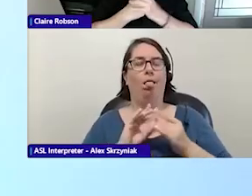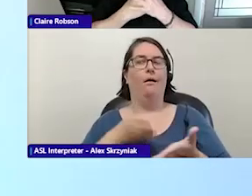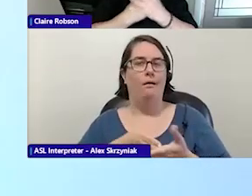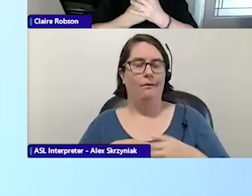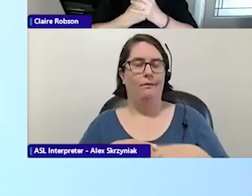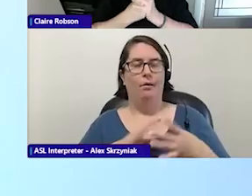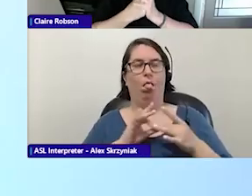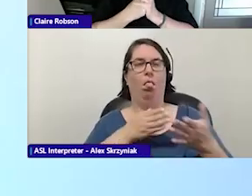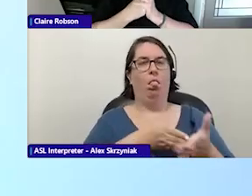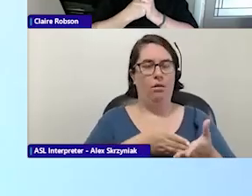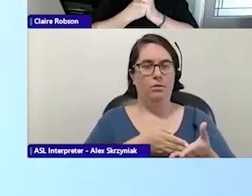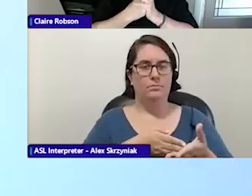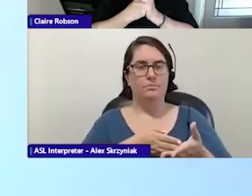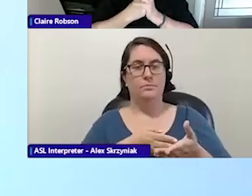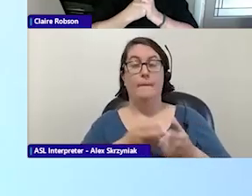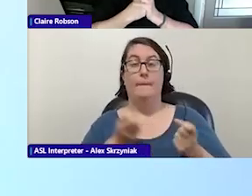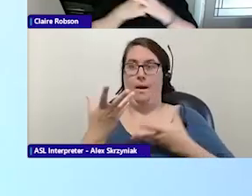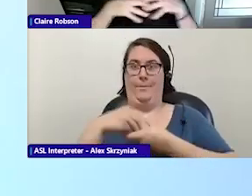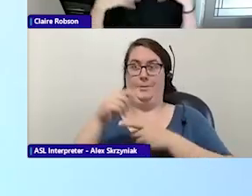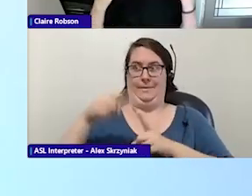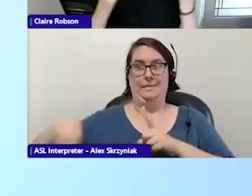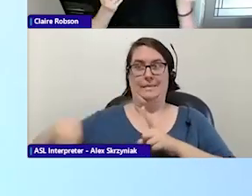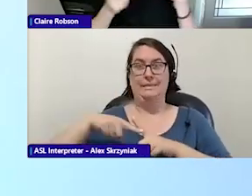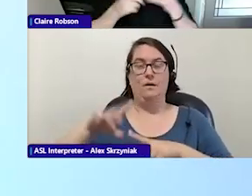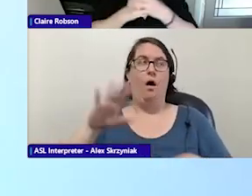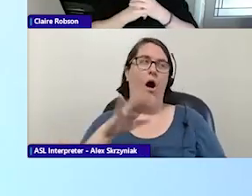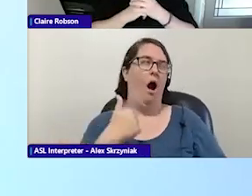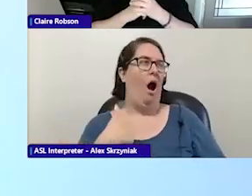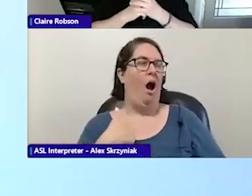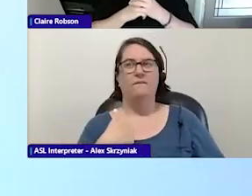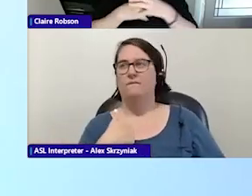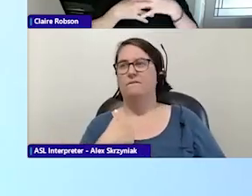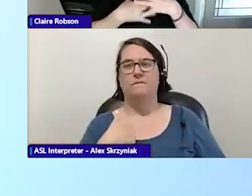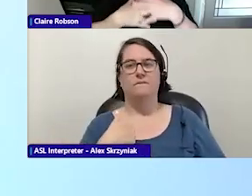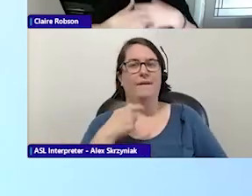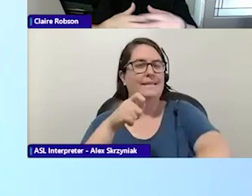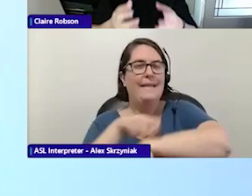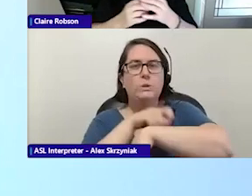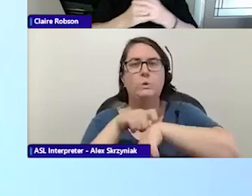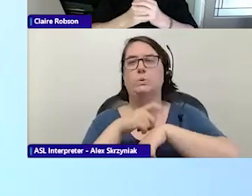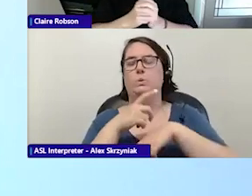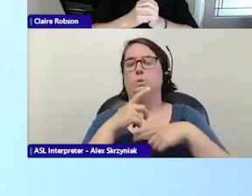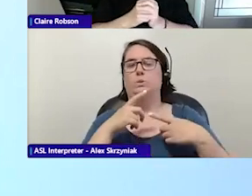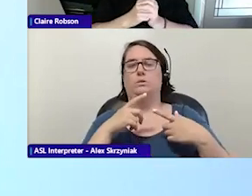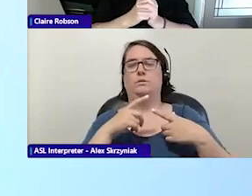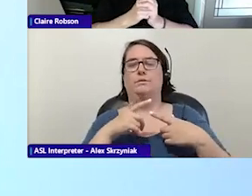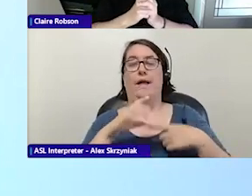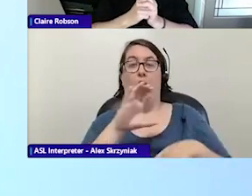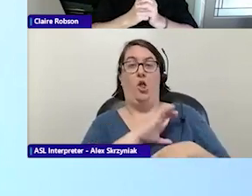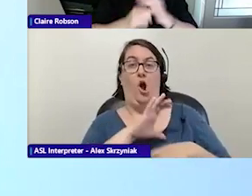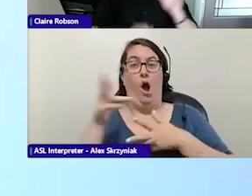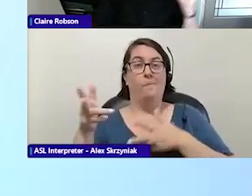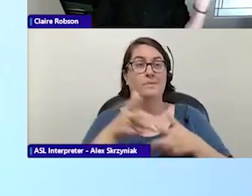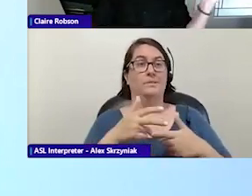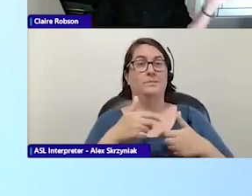transphobia. Many of our participants said, I have all these tattoos. When the cops drove up, they didn't get